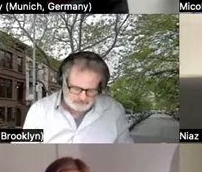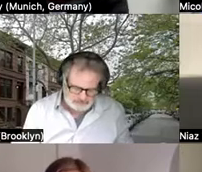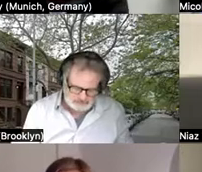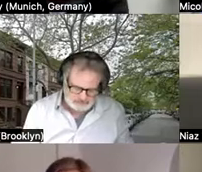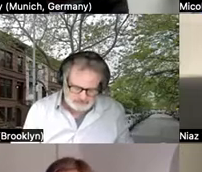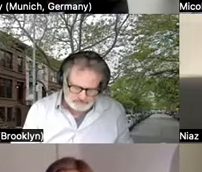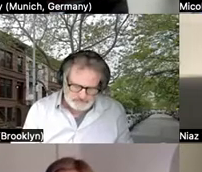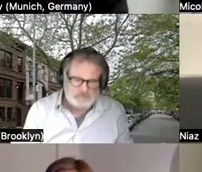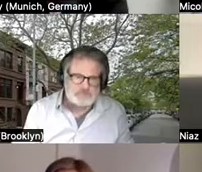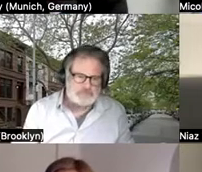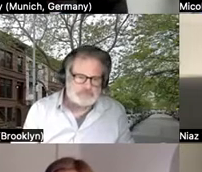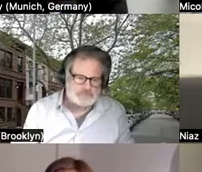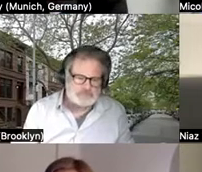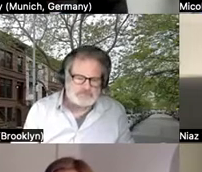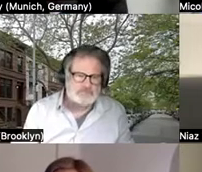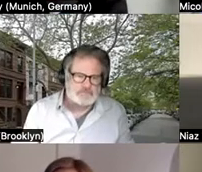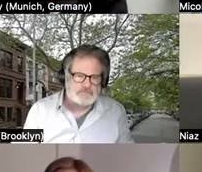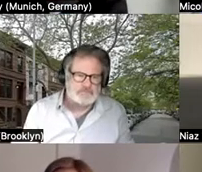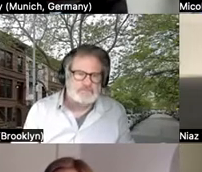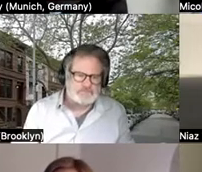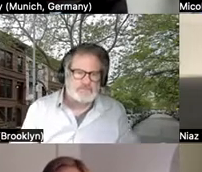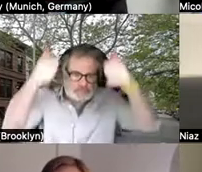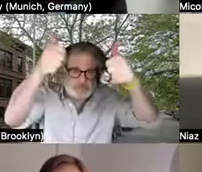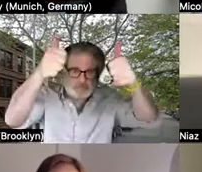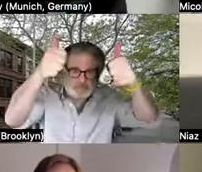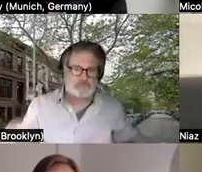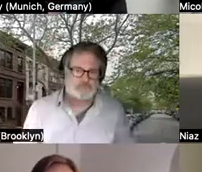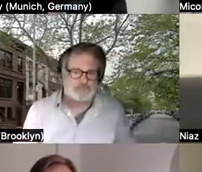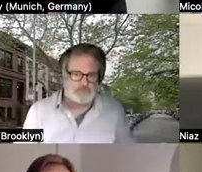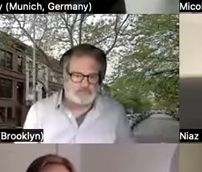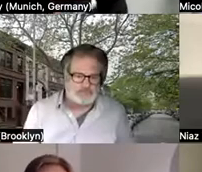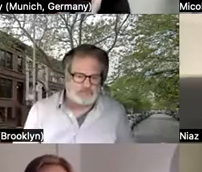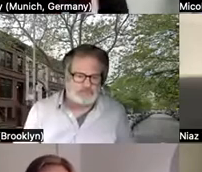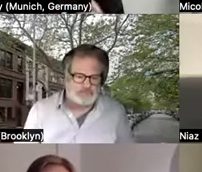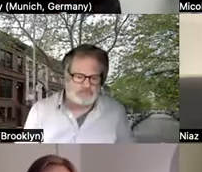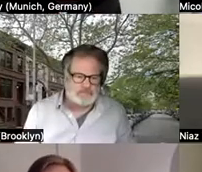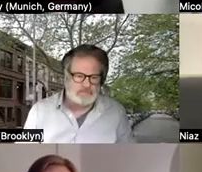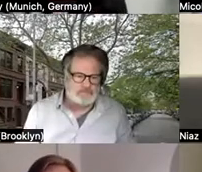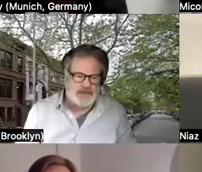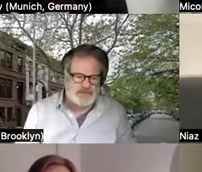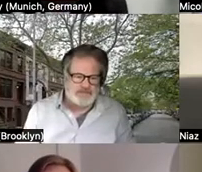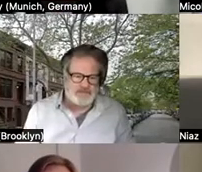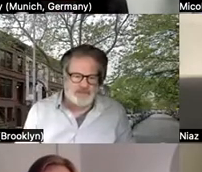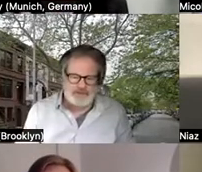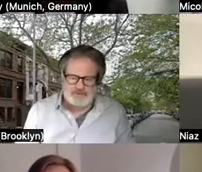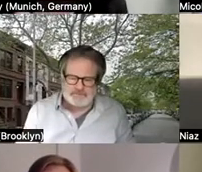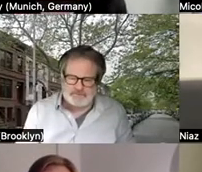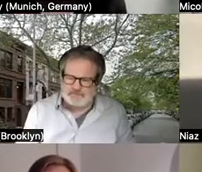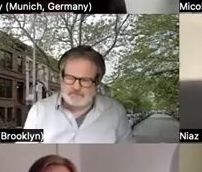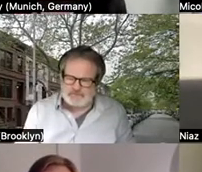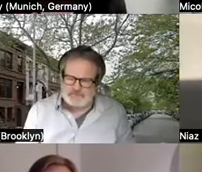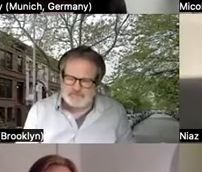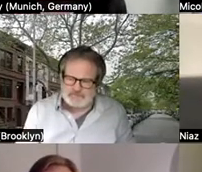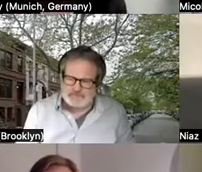there. May I ask a follow-up question? Sorry, I know. All right. Yes, what, of course. what is the